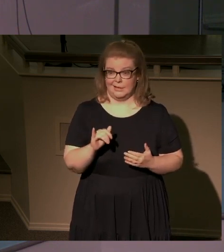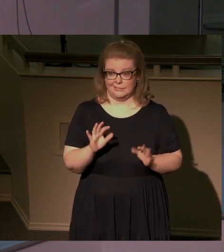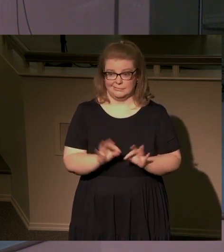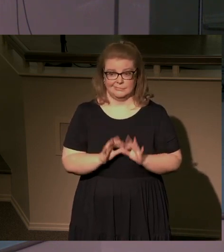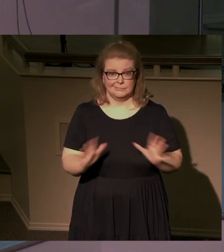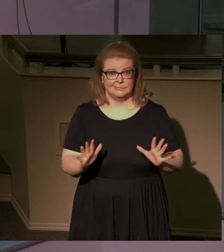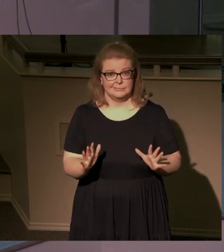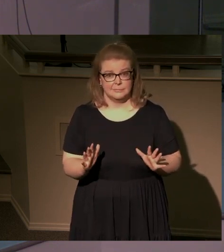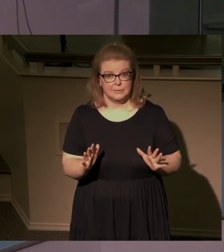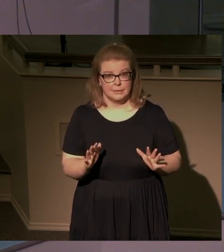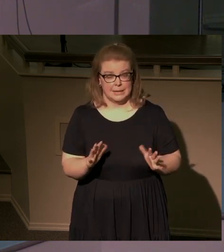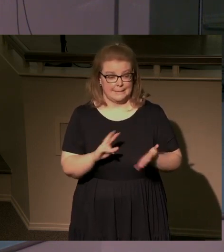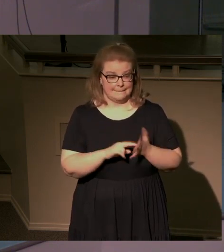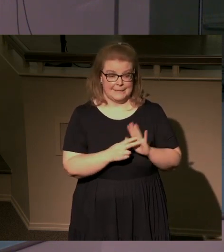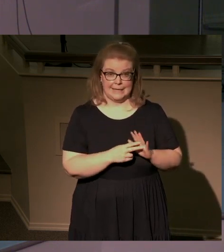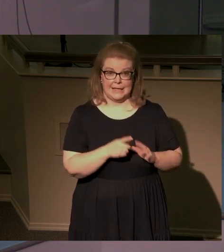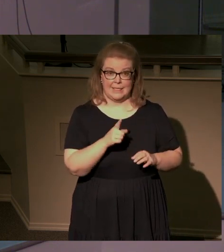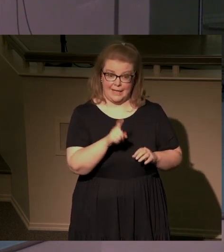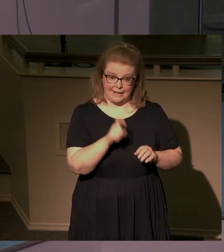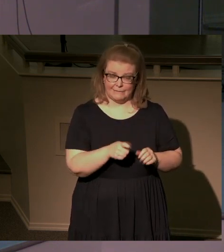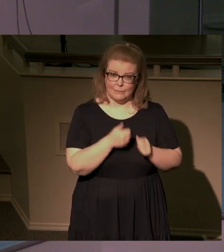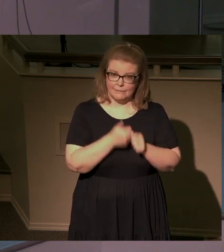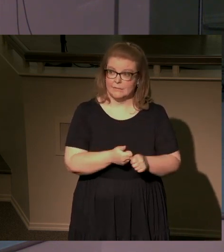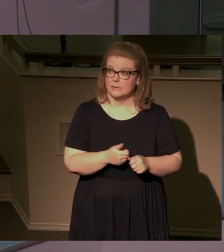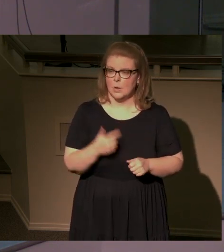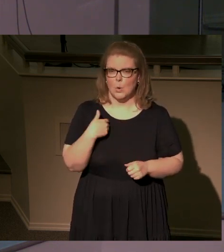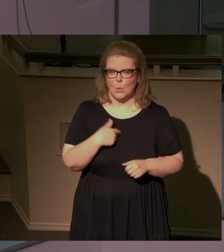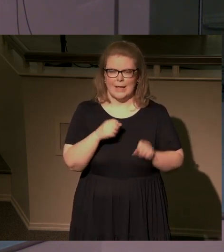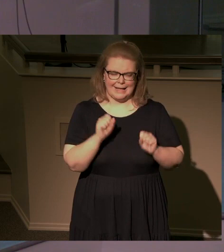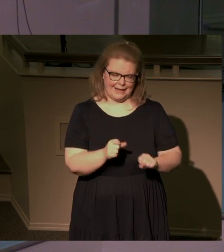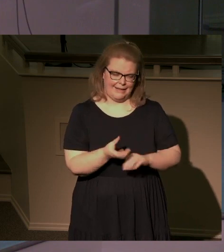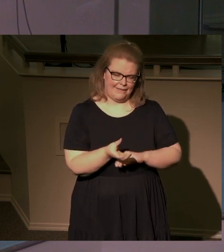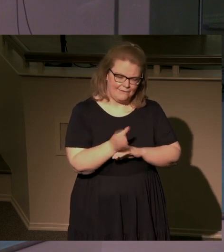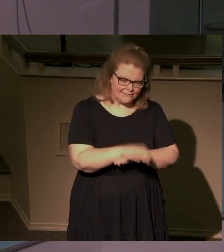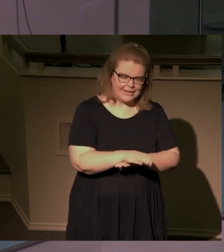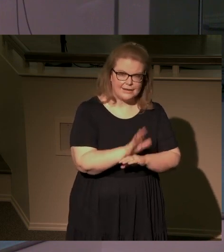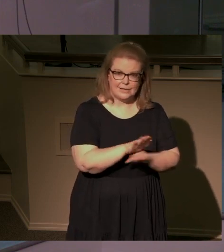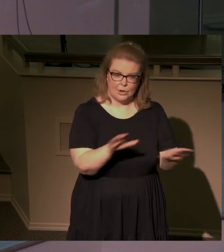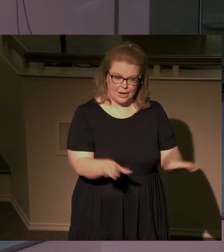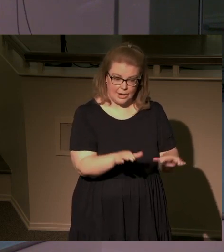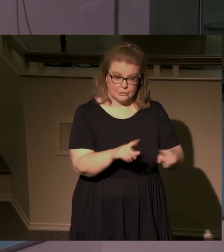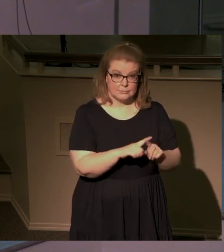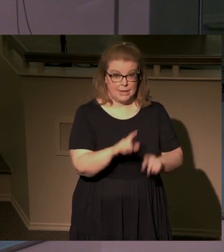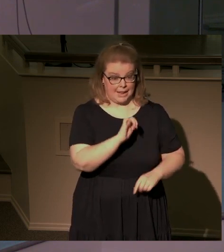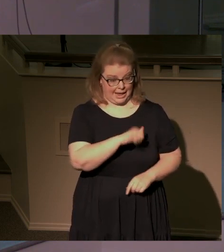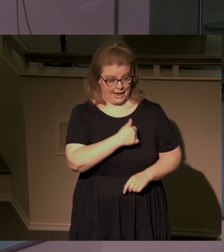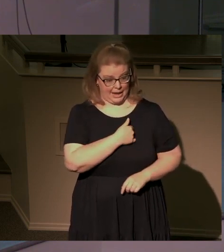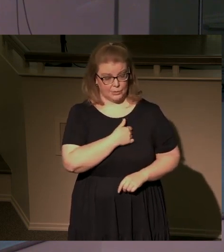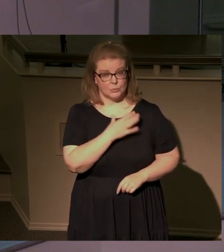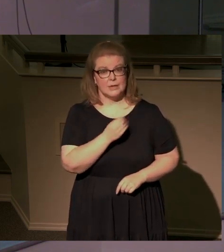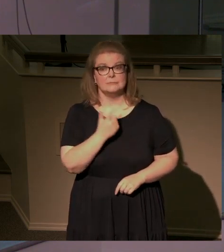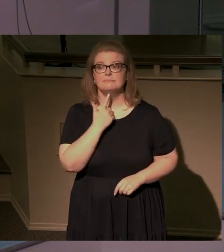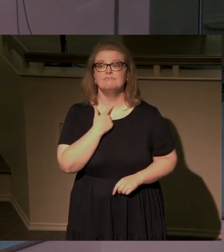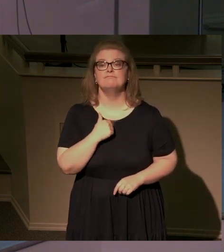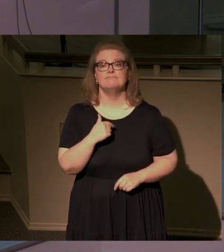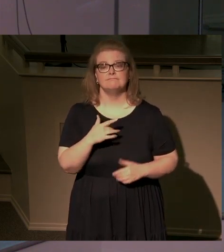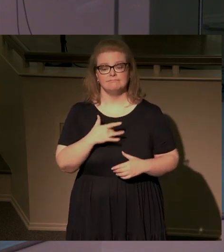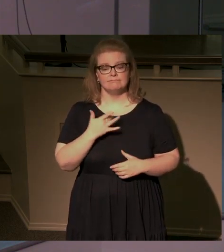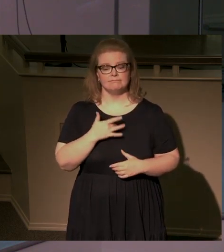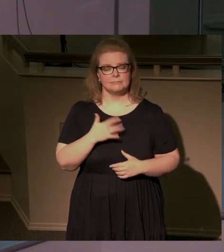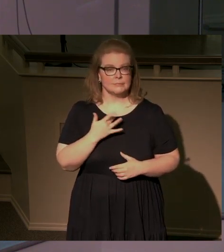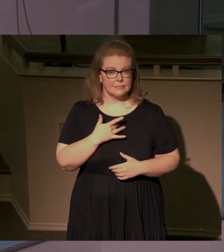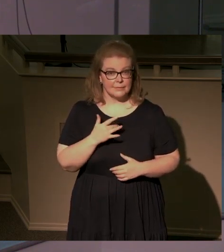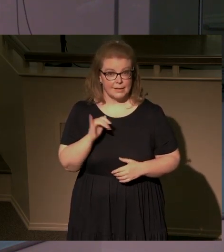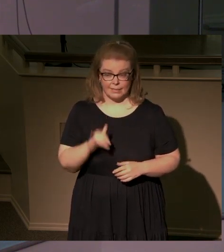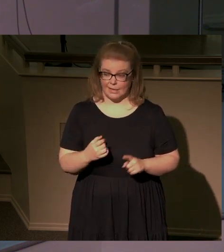of them submitting to God. We can affect their actions, but what will we do about attitudes and appetites that are